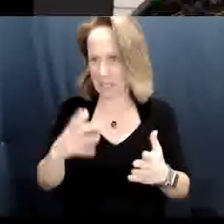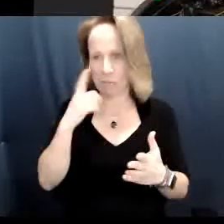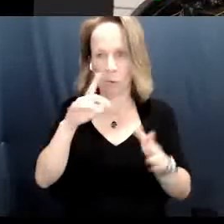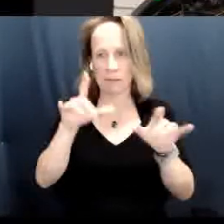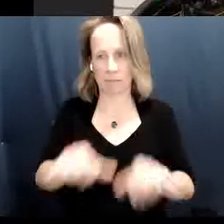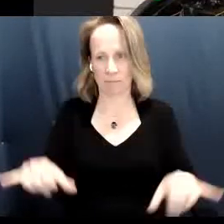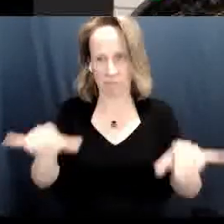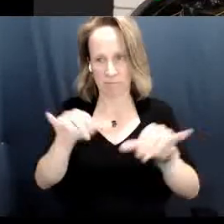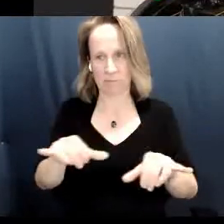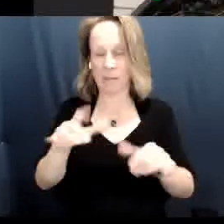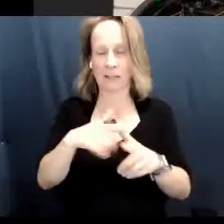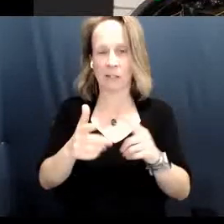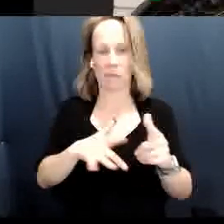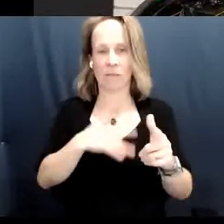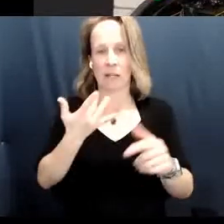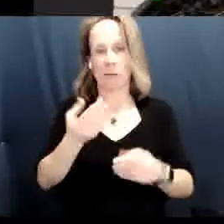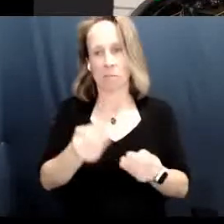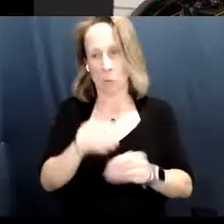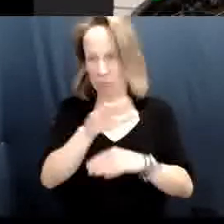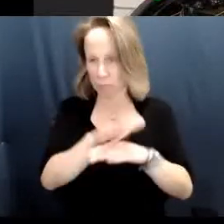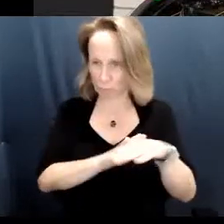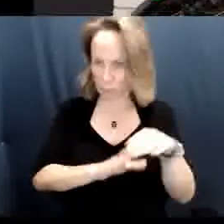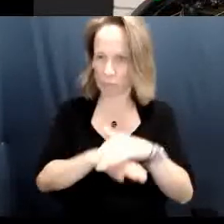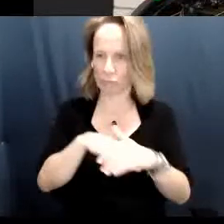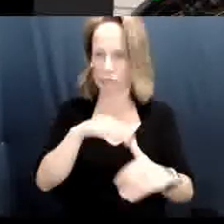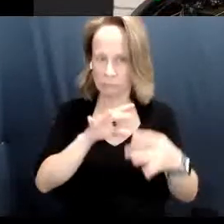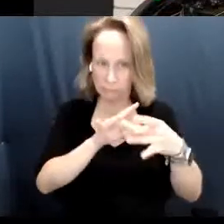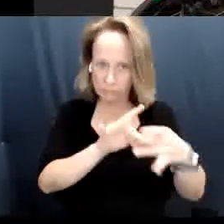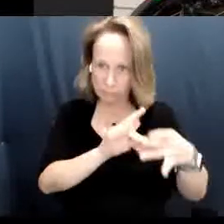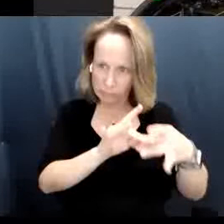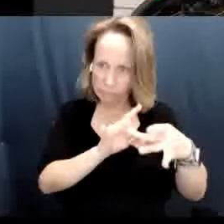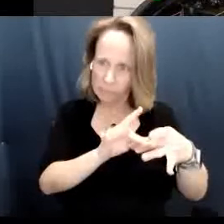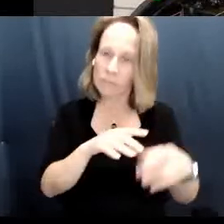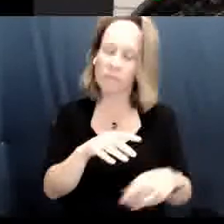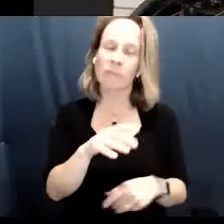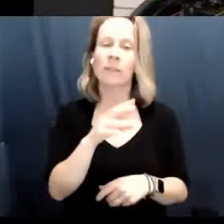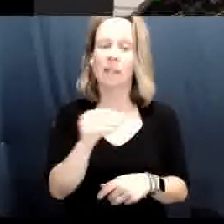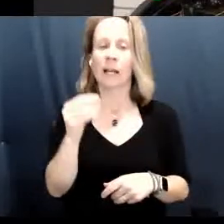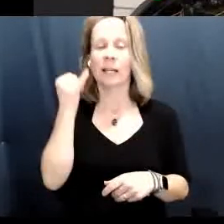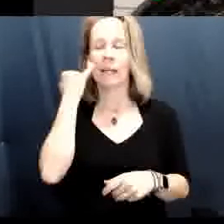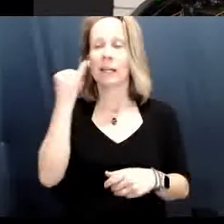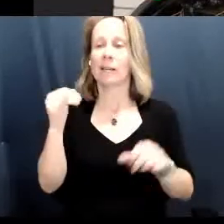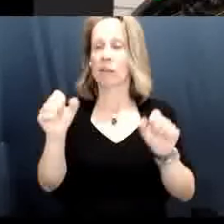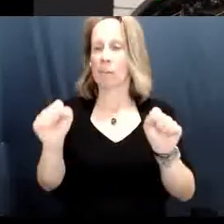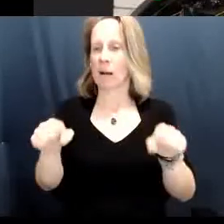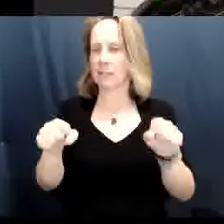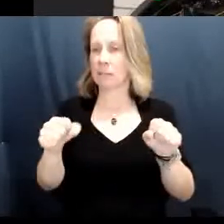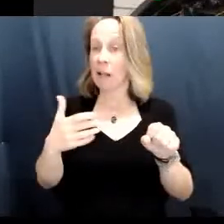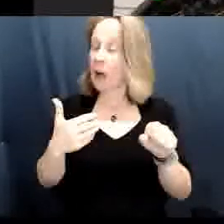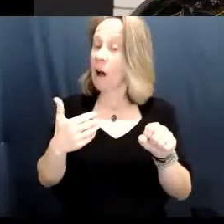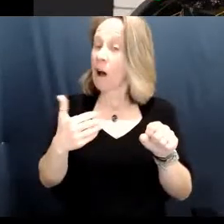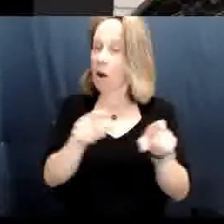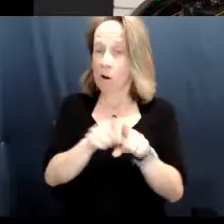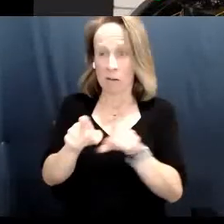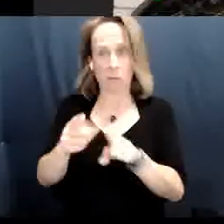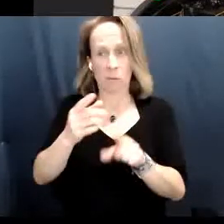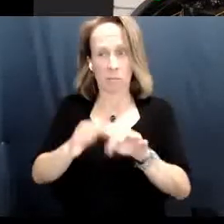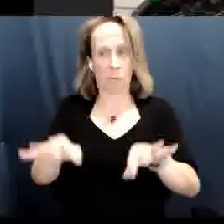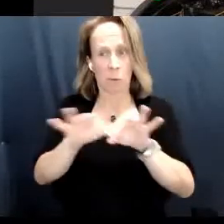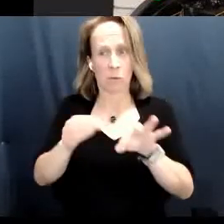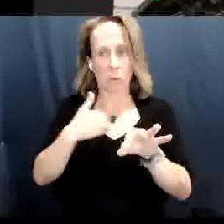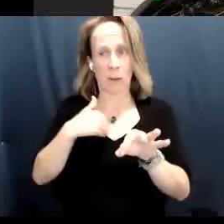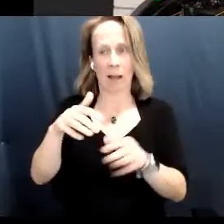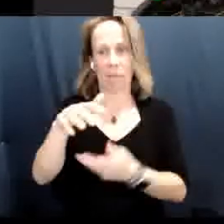strengthen relationships. And if it's possible, we might want to consider having a mixed gendered team of co-facilitators